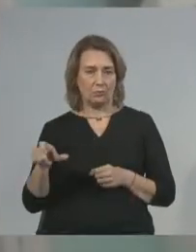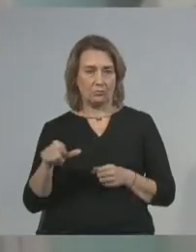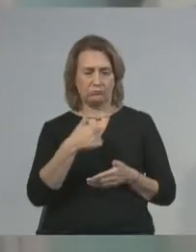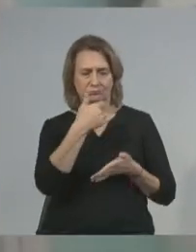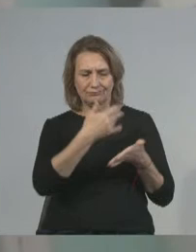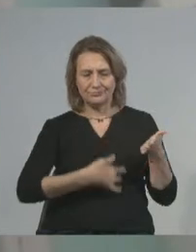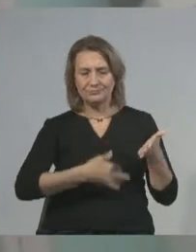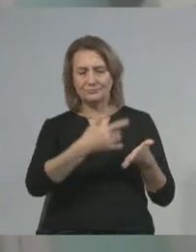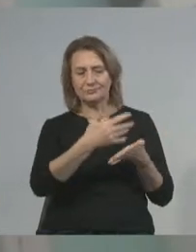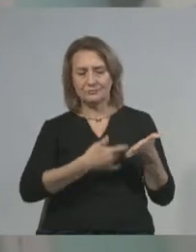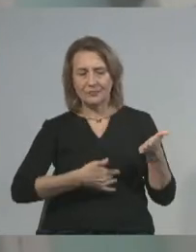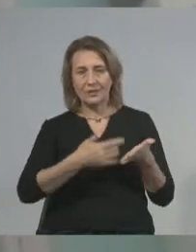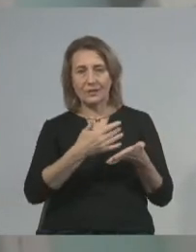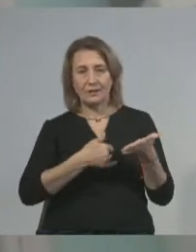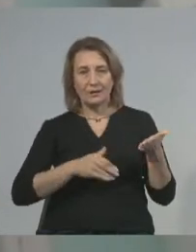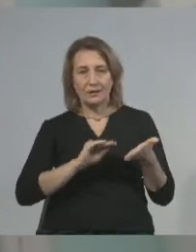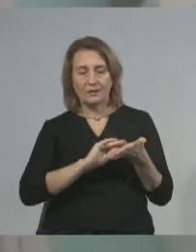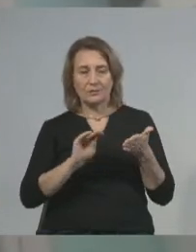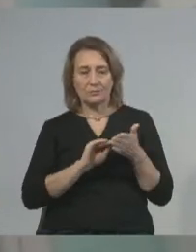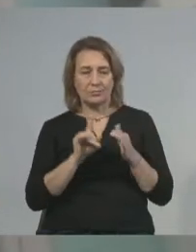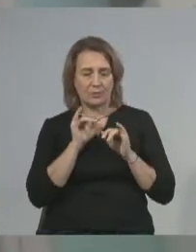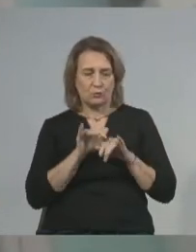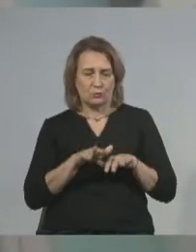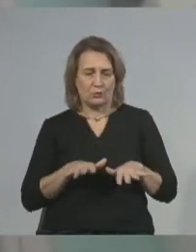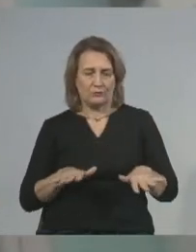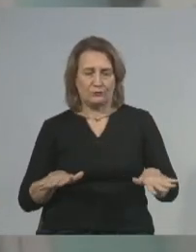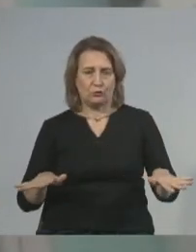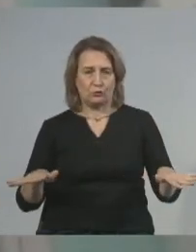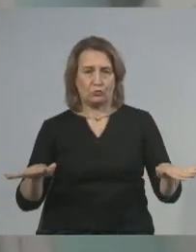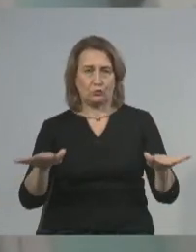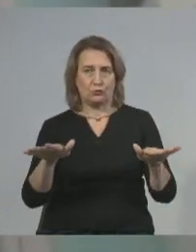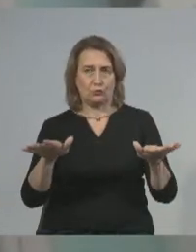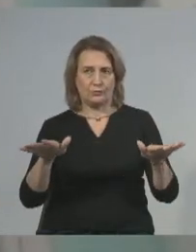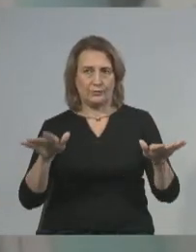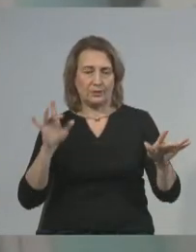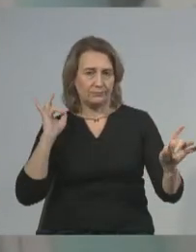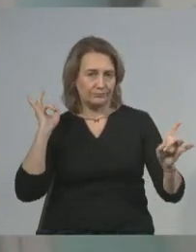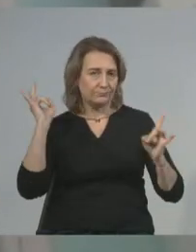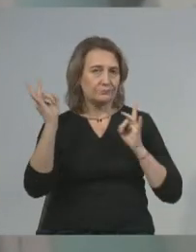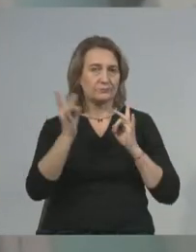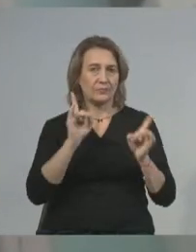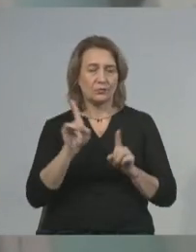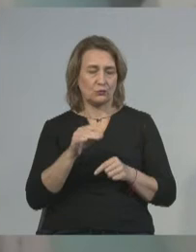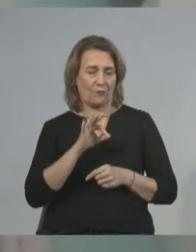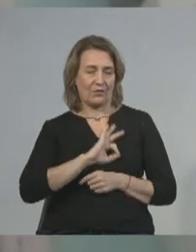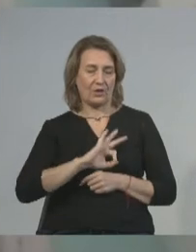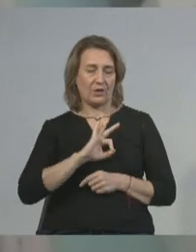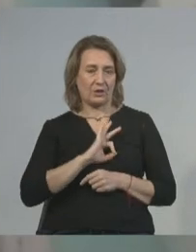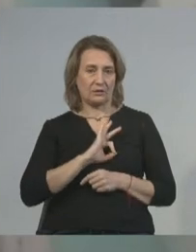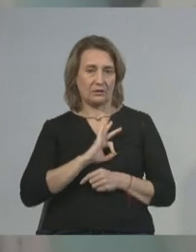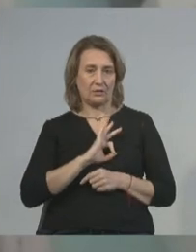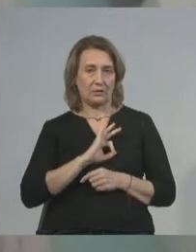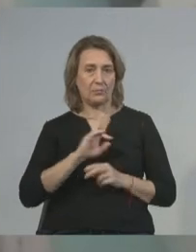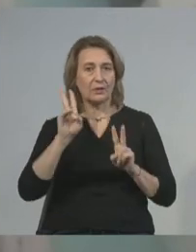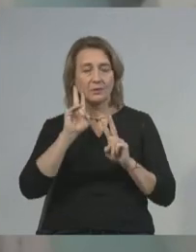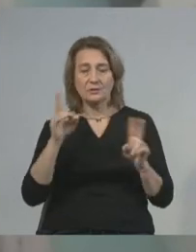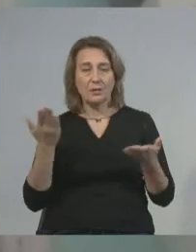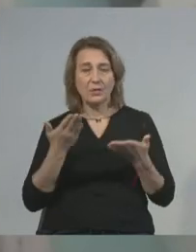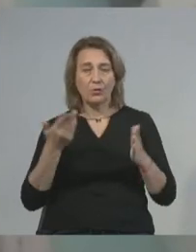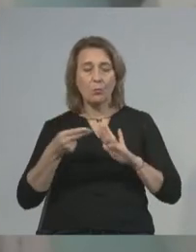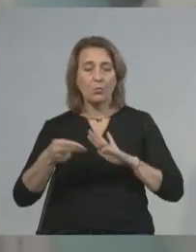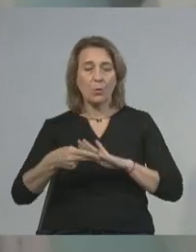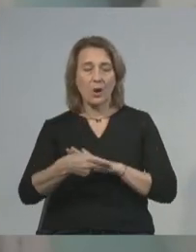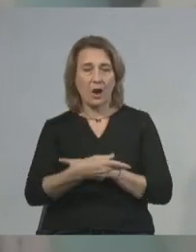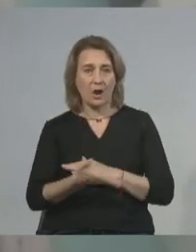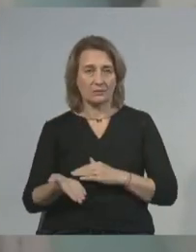uh or some some referendum or god knows uh knows what pump out propaganda on mh17 they don't